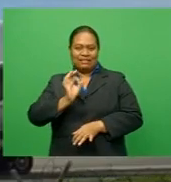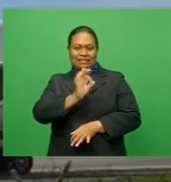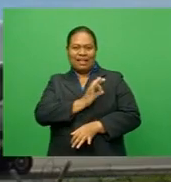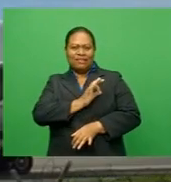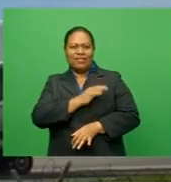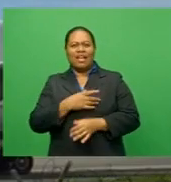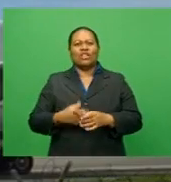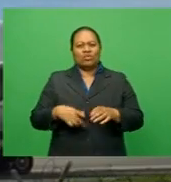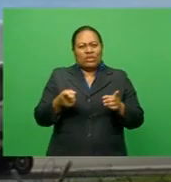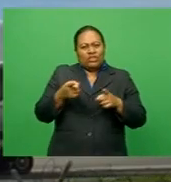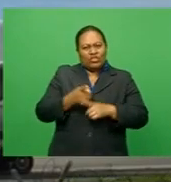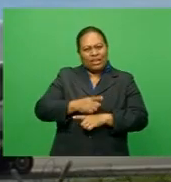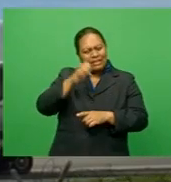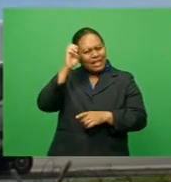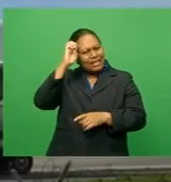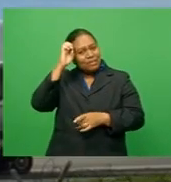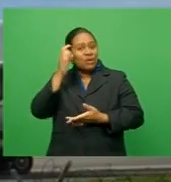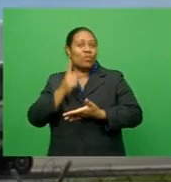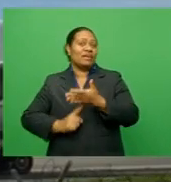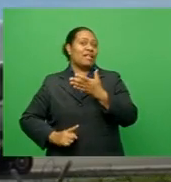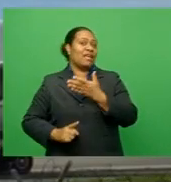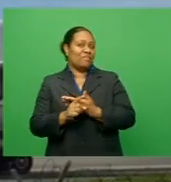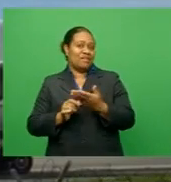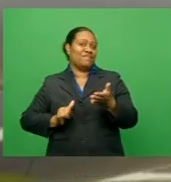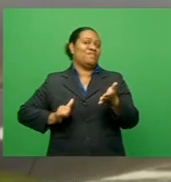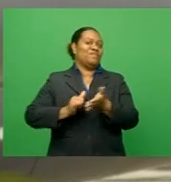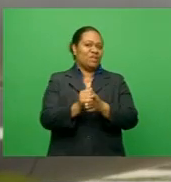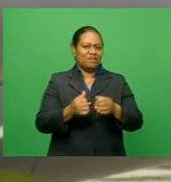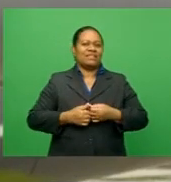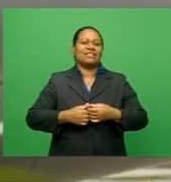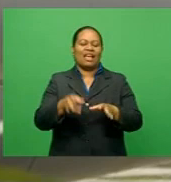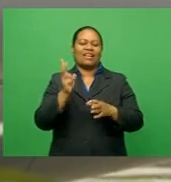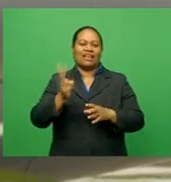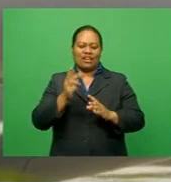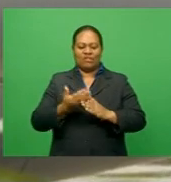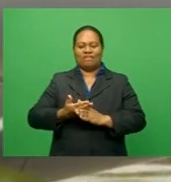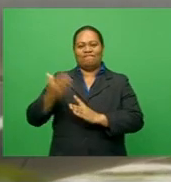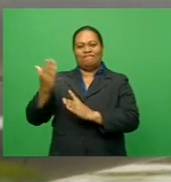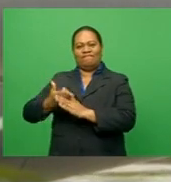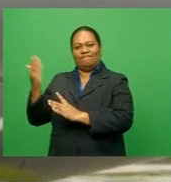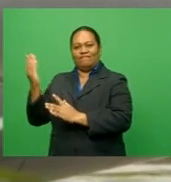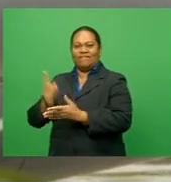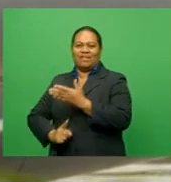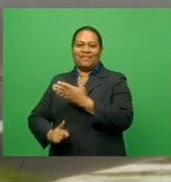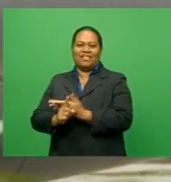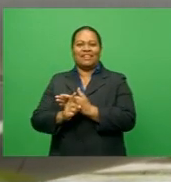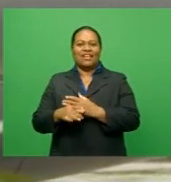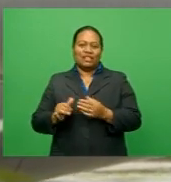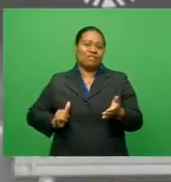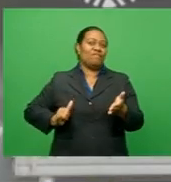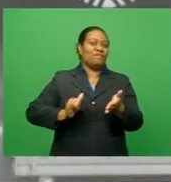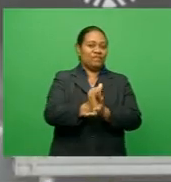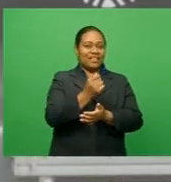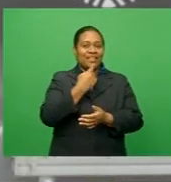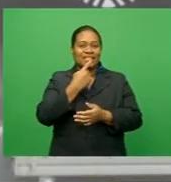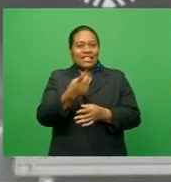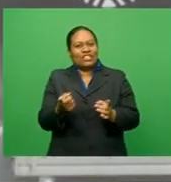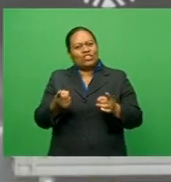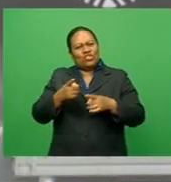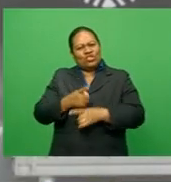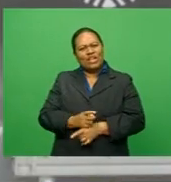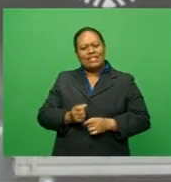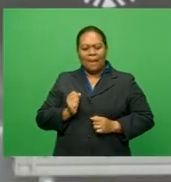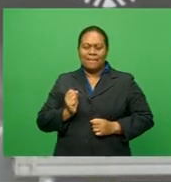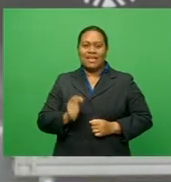on changes to expect when commercial flying resumes once border restrictions ease. The airline says flying has changed since